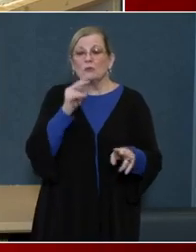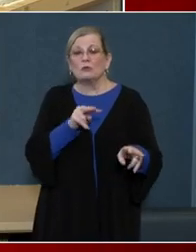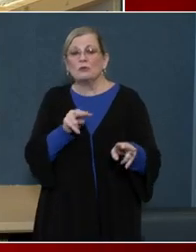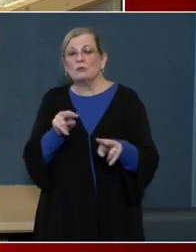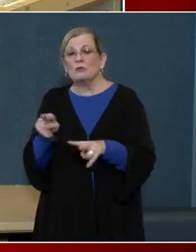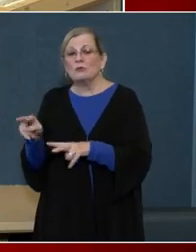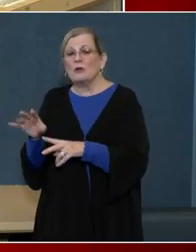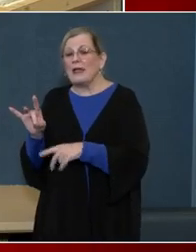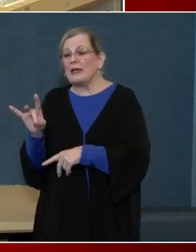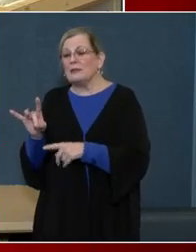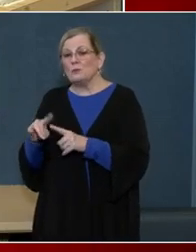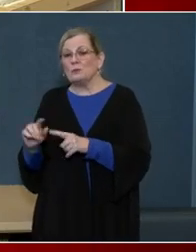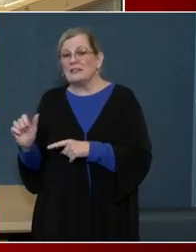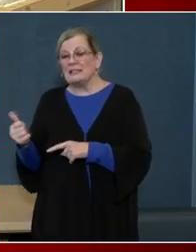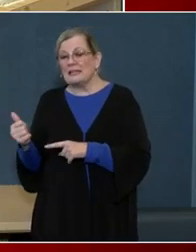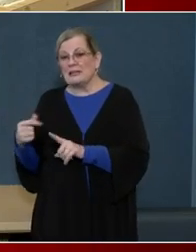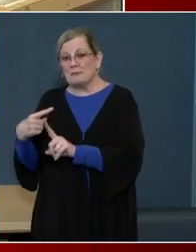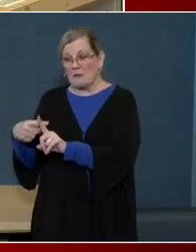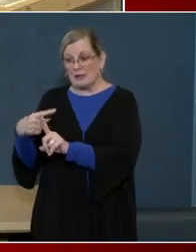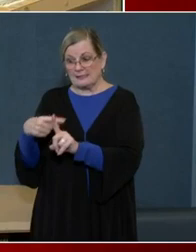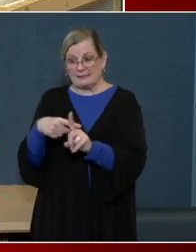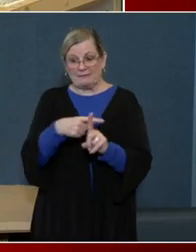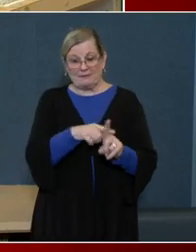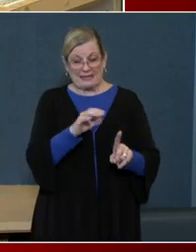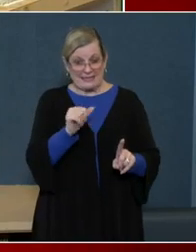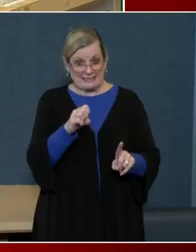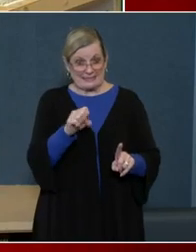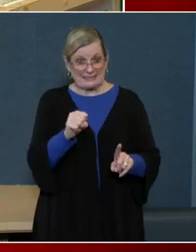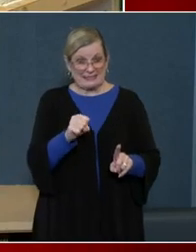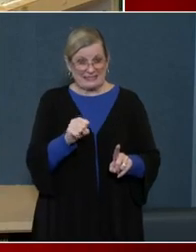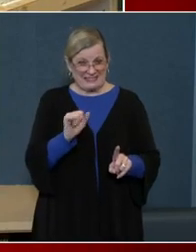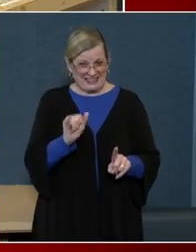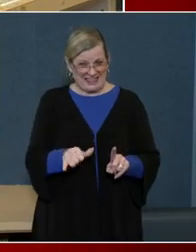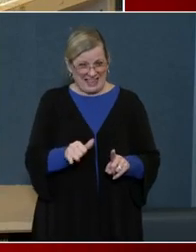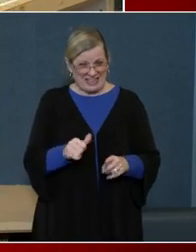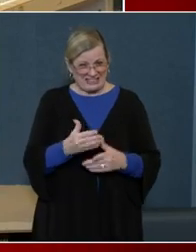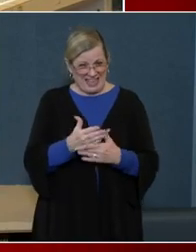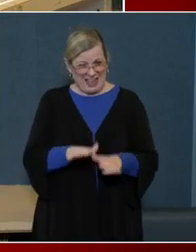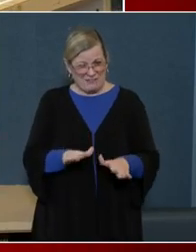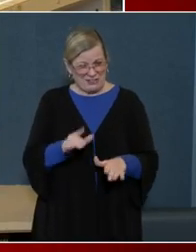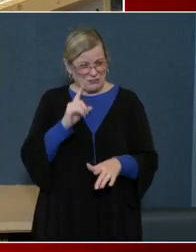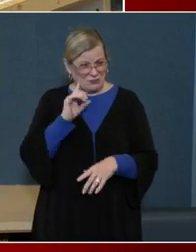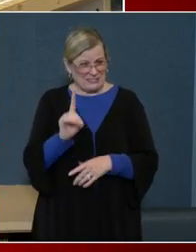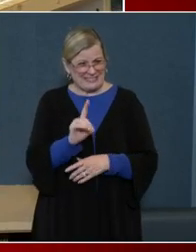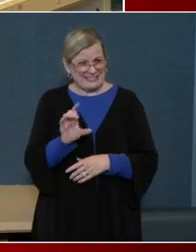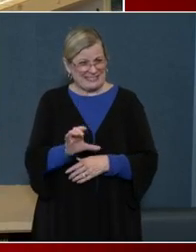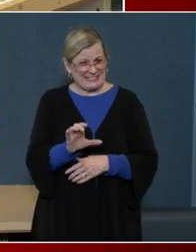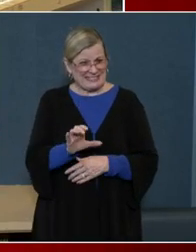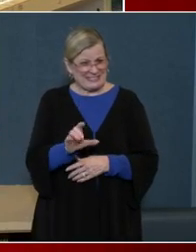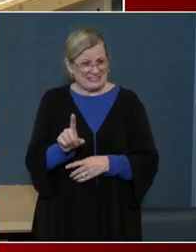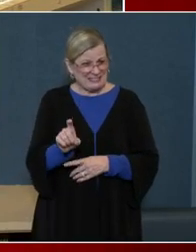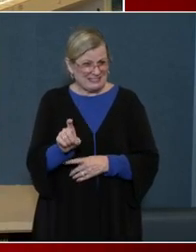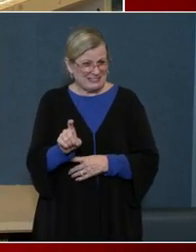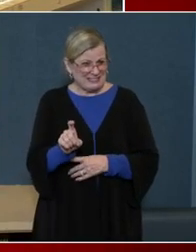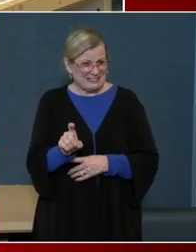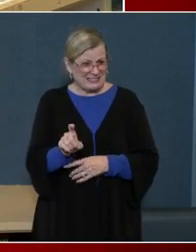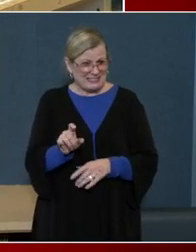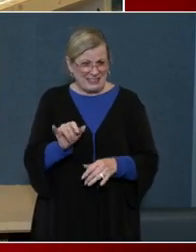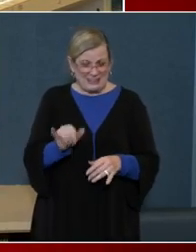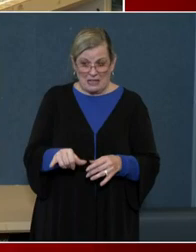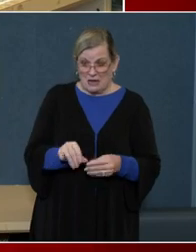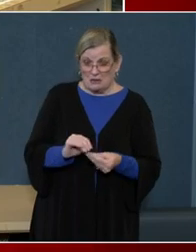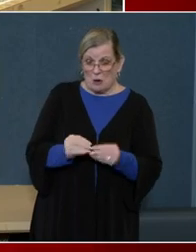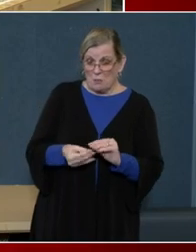one event, how would you characterize that? Is that average for D.C.? Have you seen that kind of numbers come out of one event that you